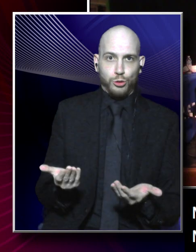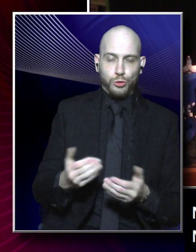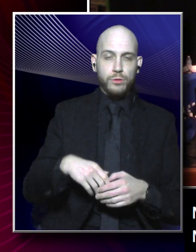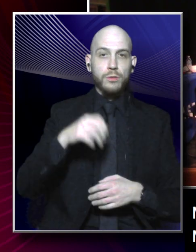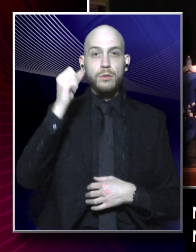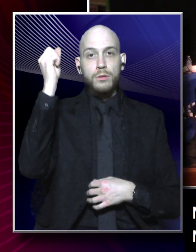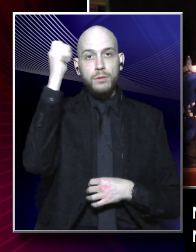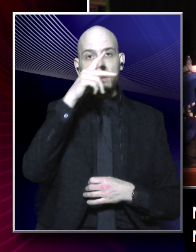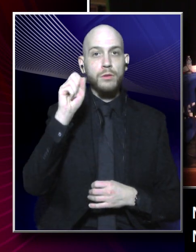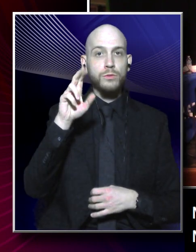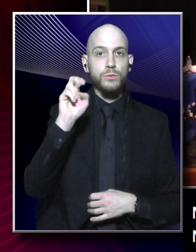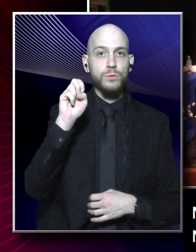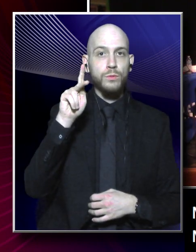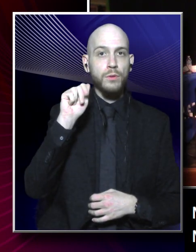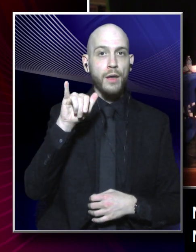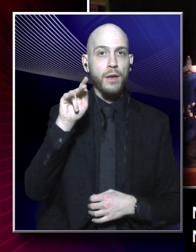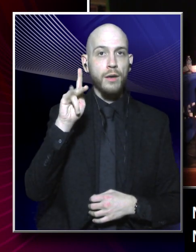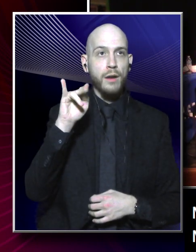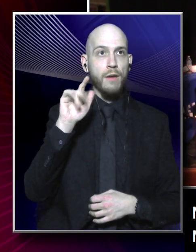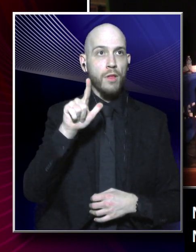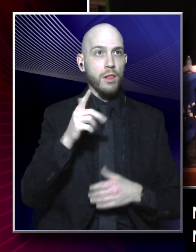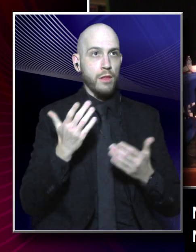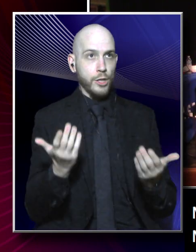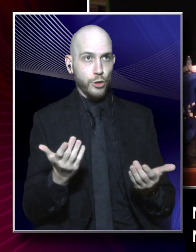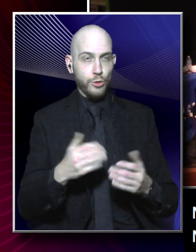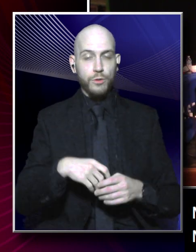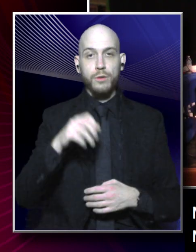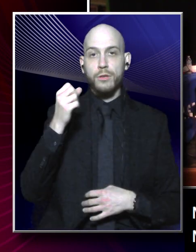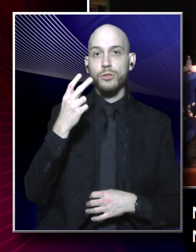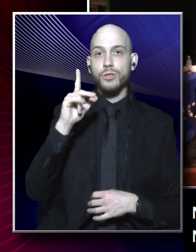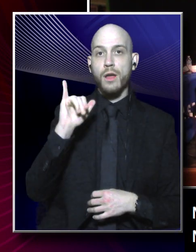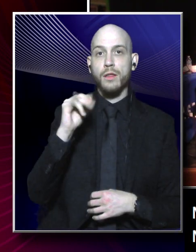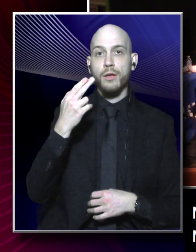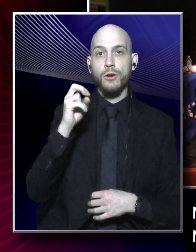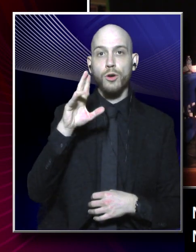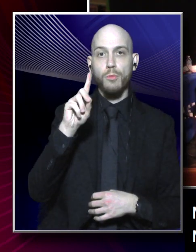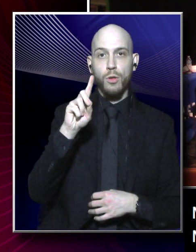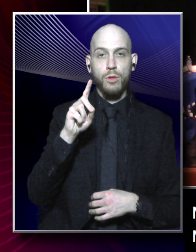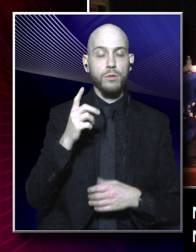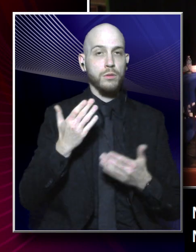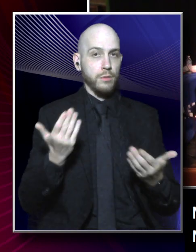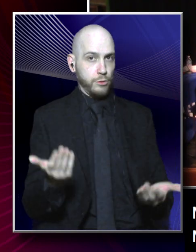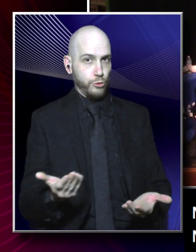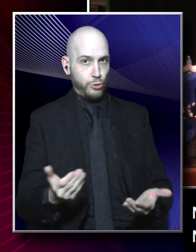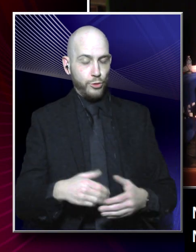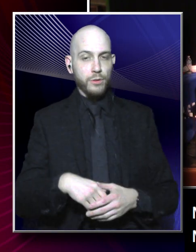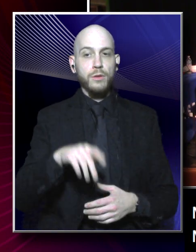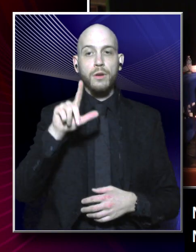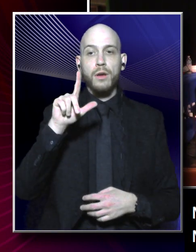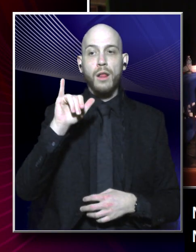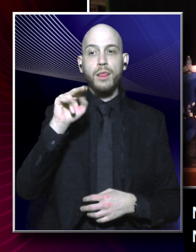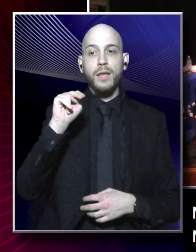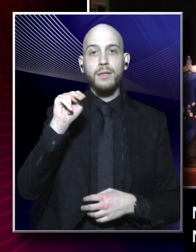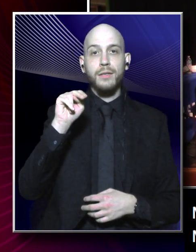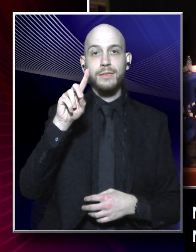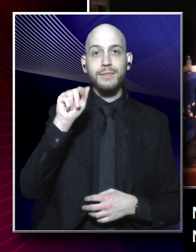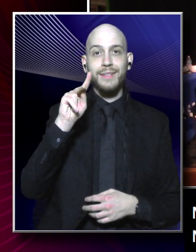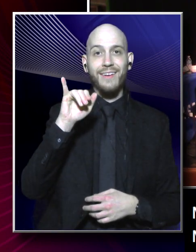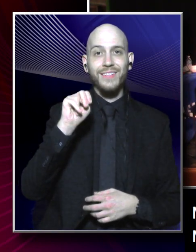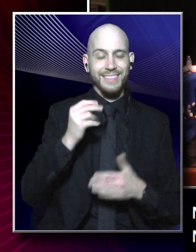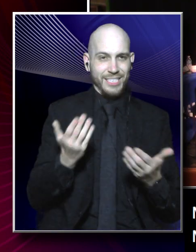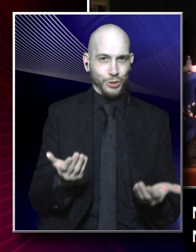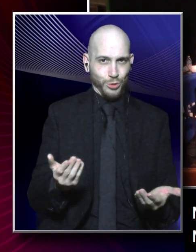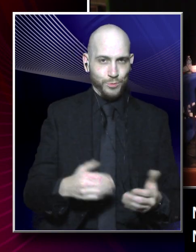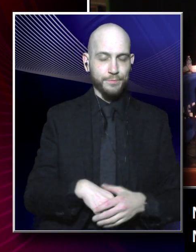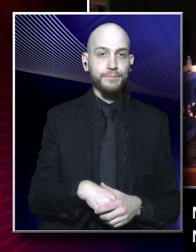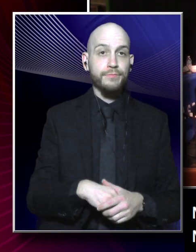K. Kneifel, Present. Shelley Herbold, Present. Lynn Davison is present. So